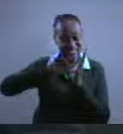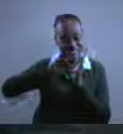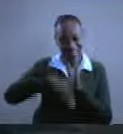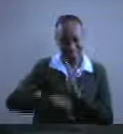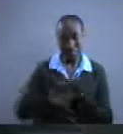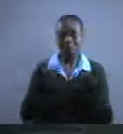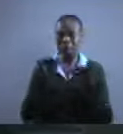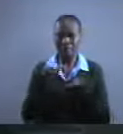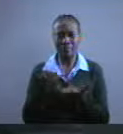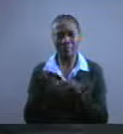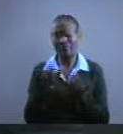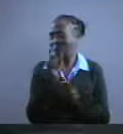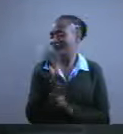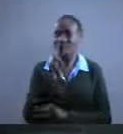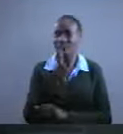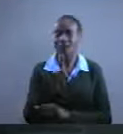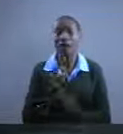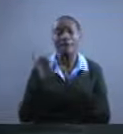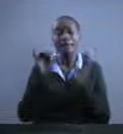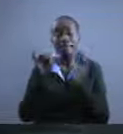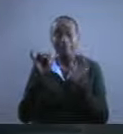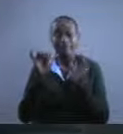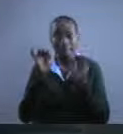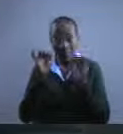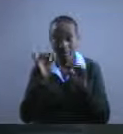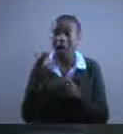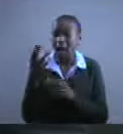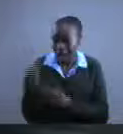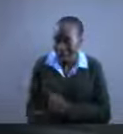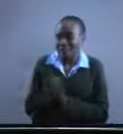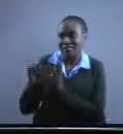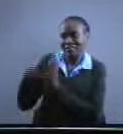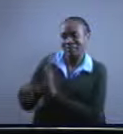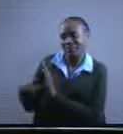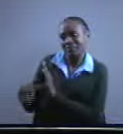people. It's people with disabilities.